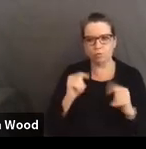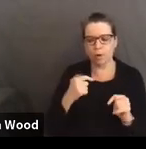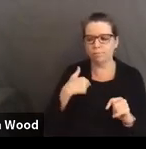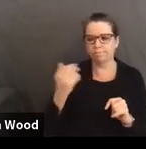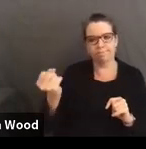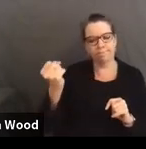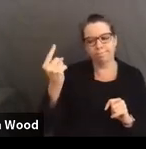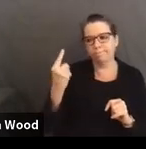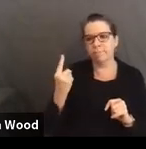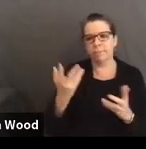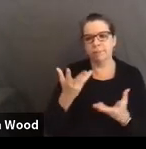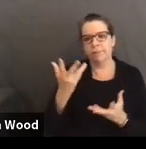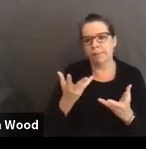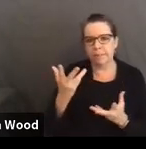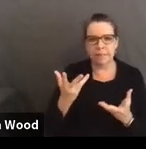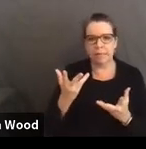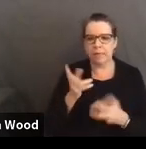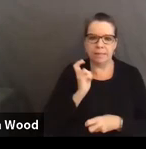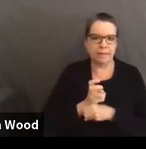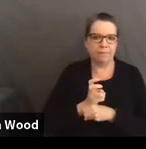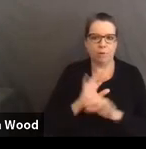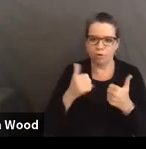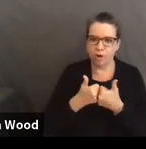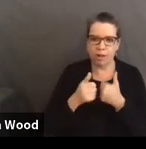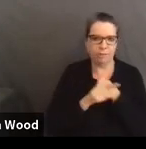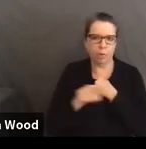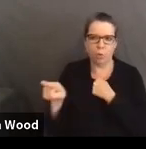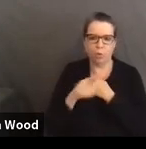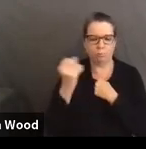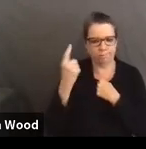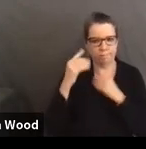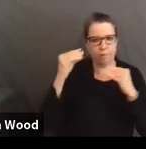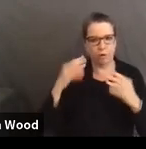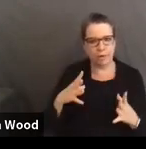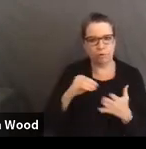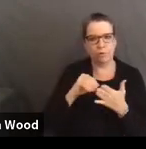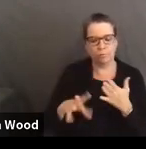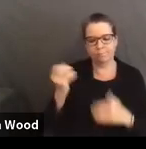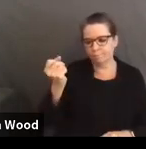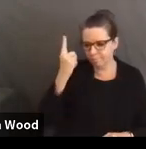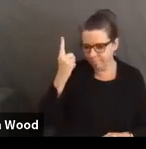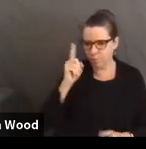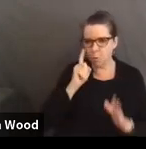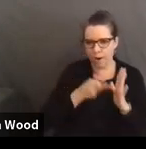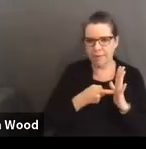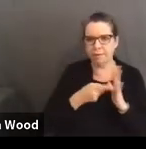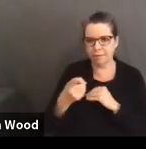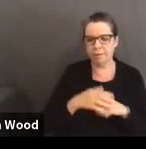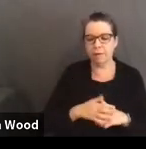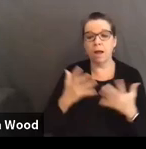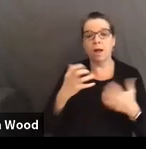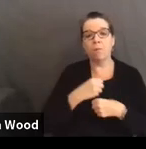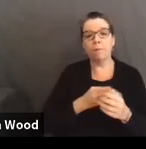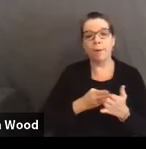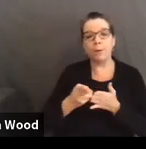that's a ton of difficulty on you all, and your teachers and your students. We do want to make sure that